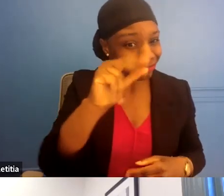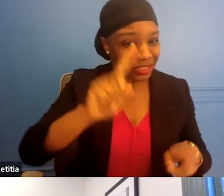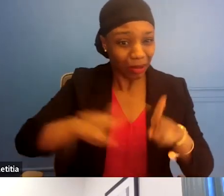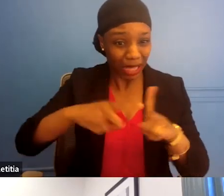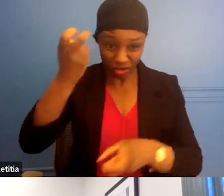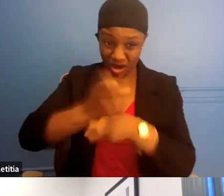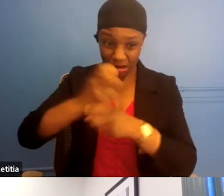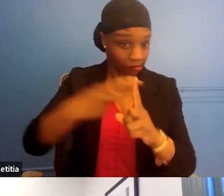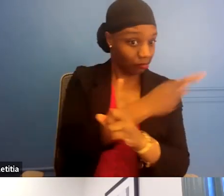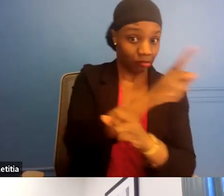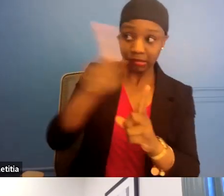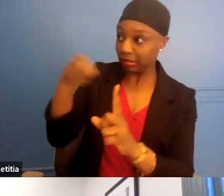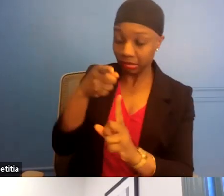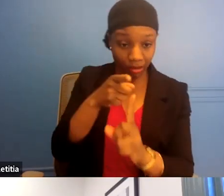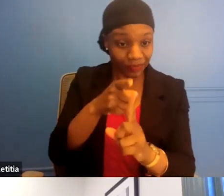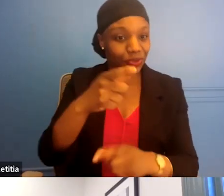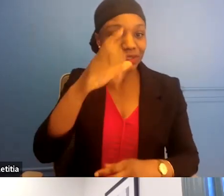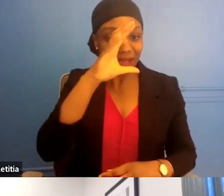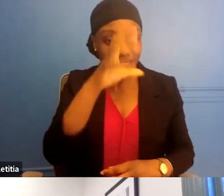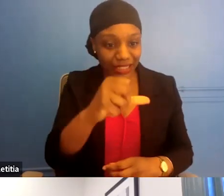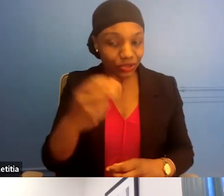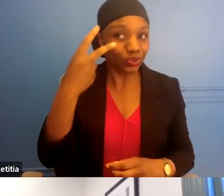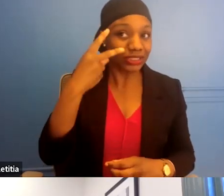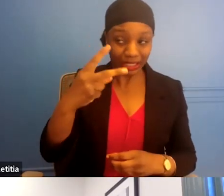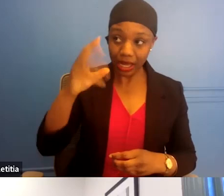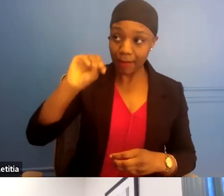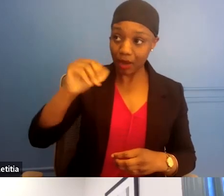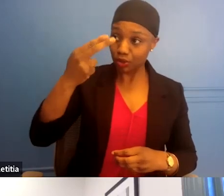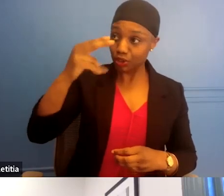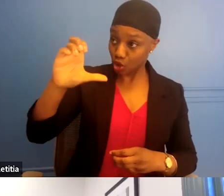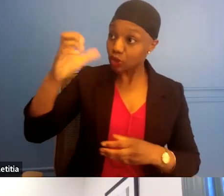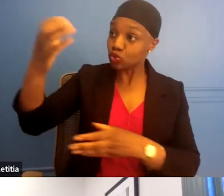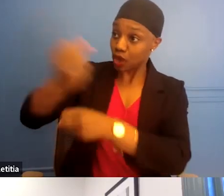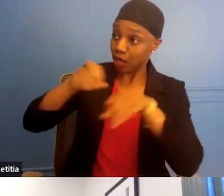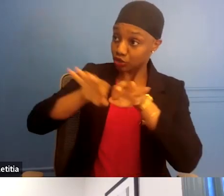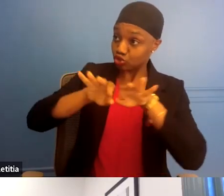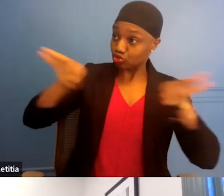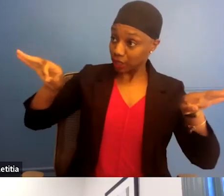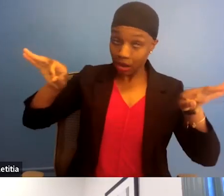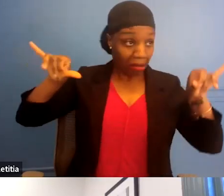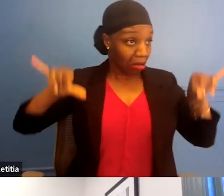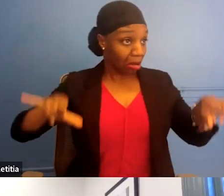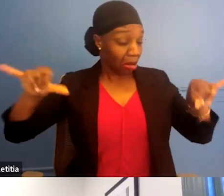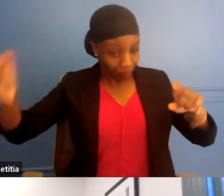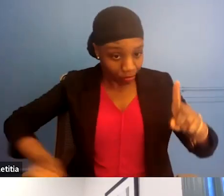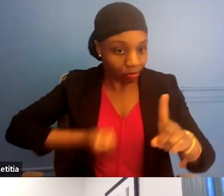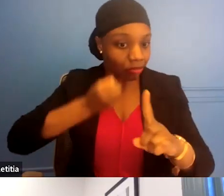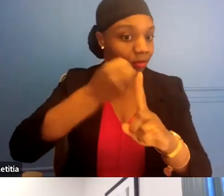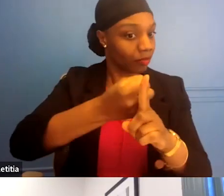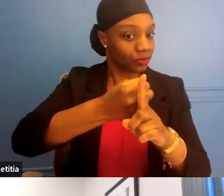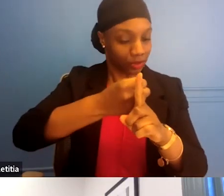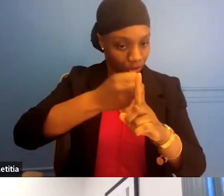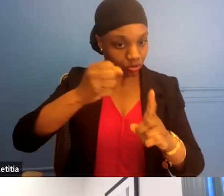how the intellectual adventures of a Mount Holyoke education have been the catalyst for these exciting career